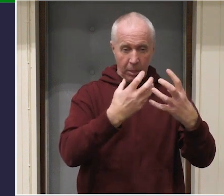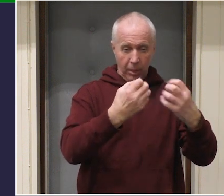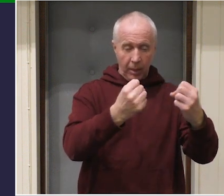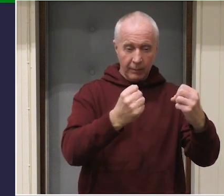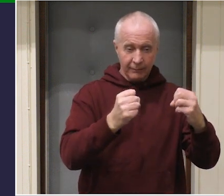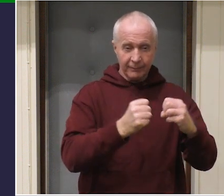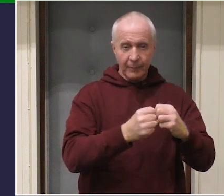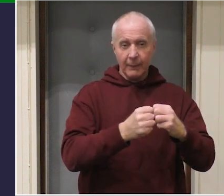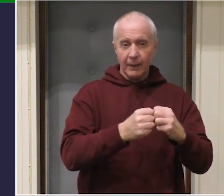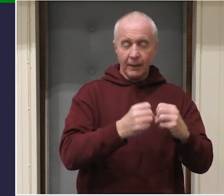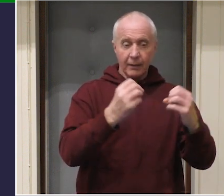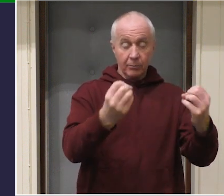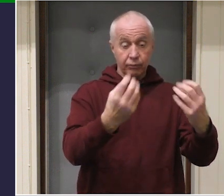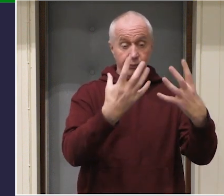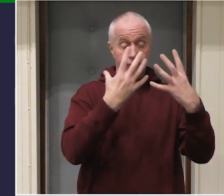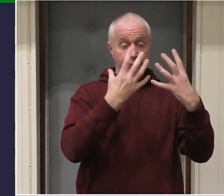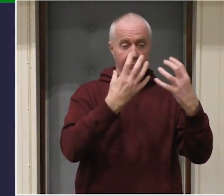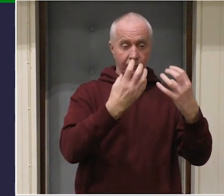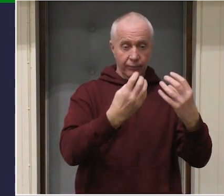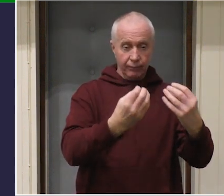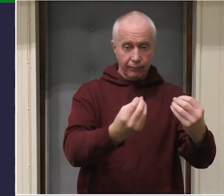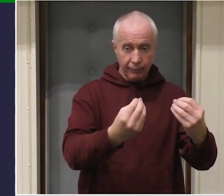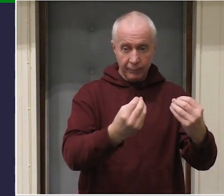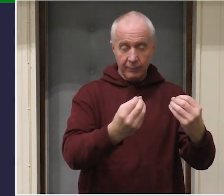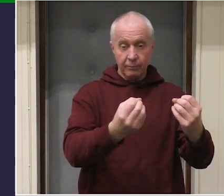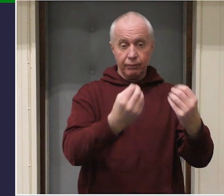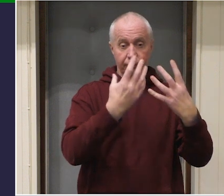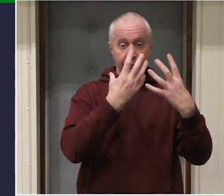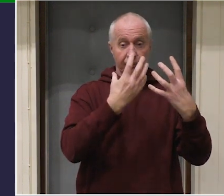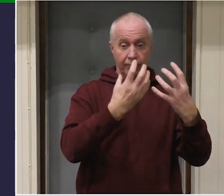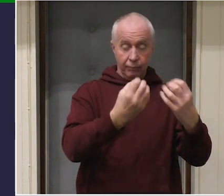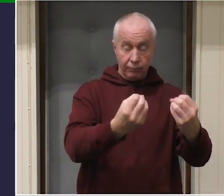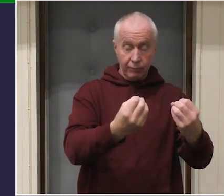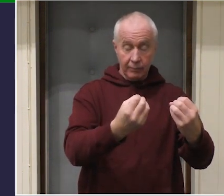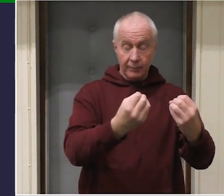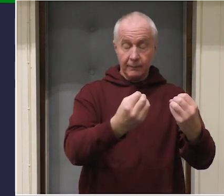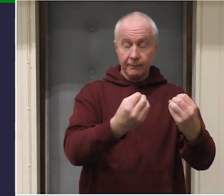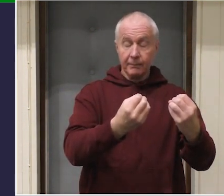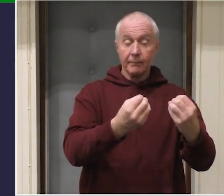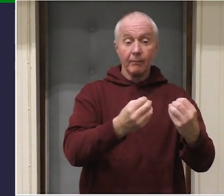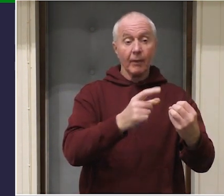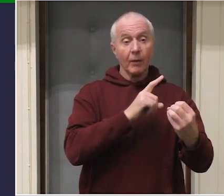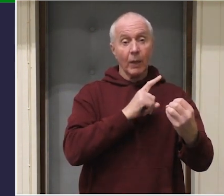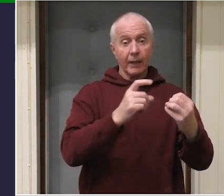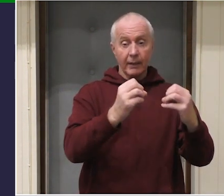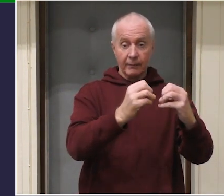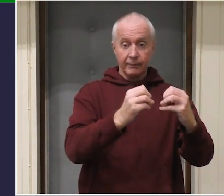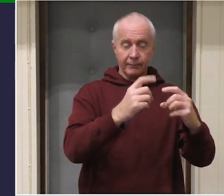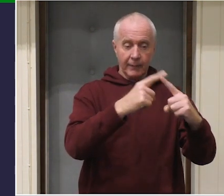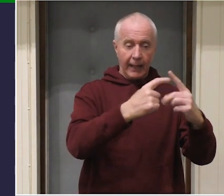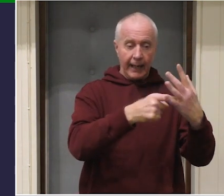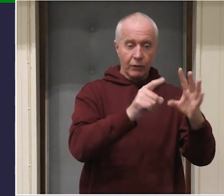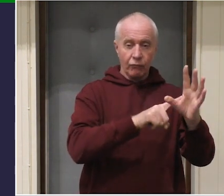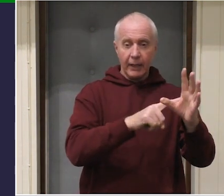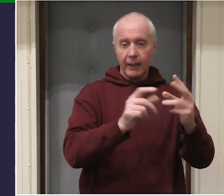occasionally get 1,000 times brighter back down again, sometimes 1,000,000 times brighter and back down again. And the cousin of those is X-ray binaries,